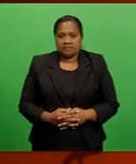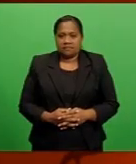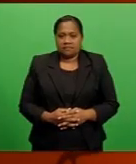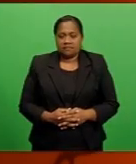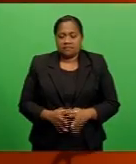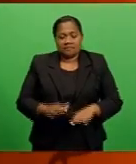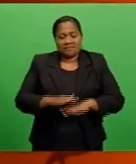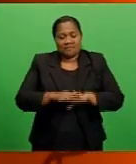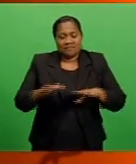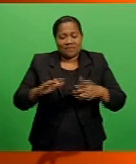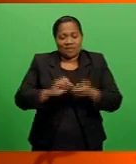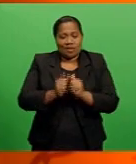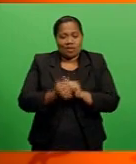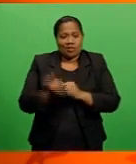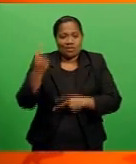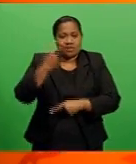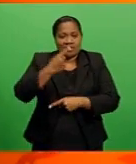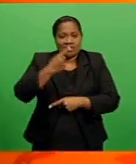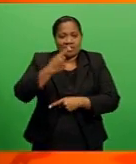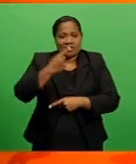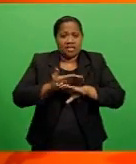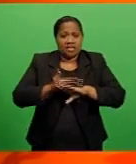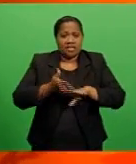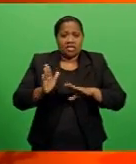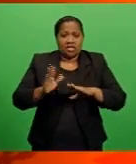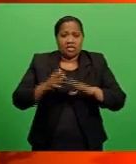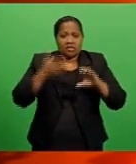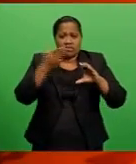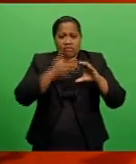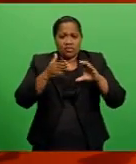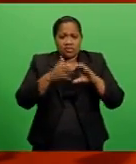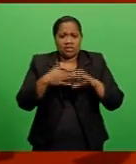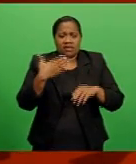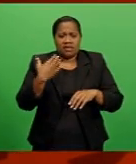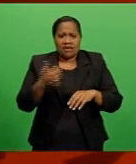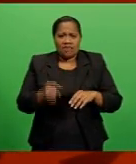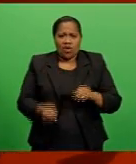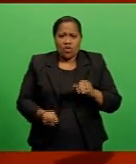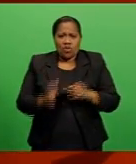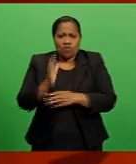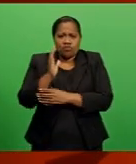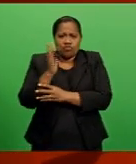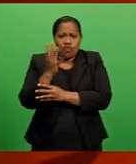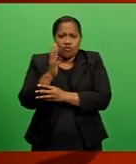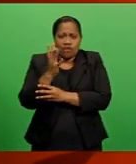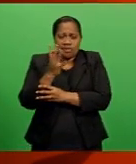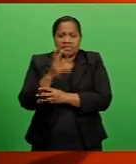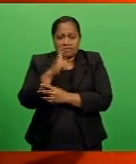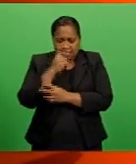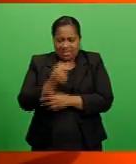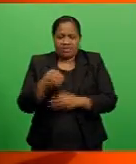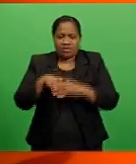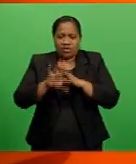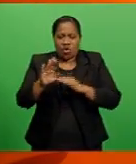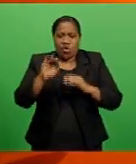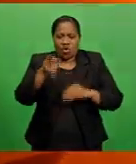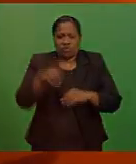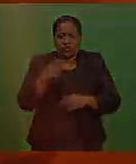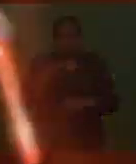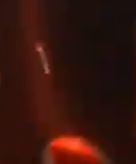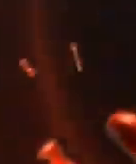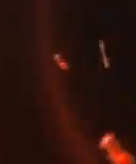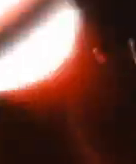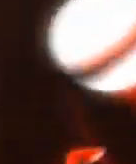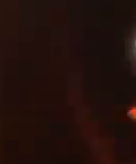That's it from Sports Tonight. In new media, futuristic robots that could be in your homes soon. Find out more after the break.